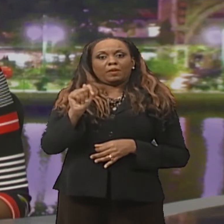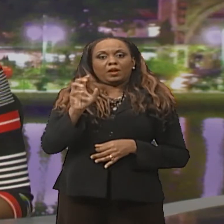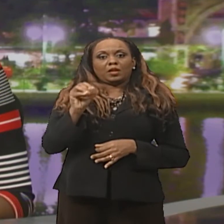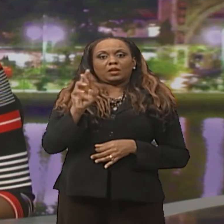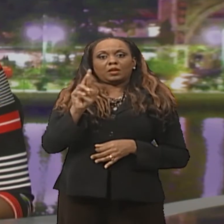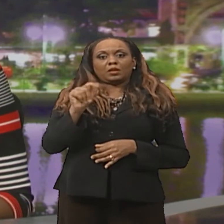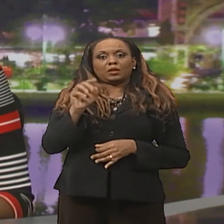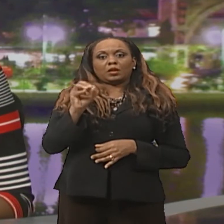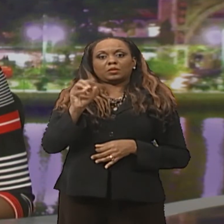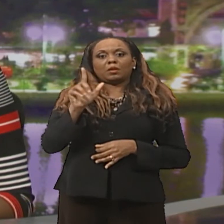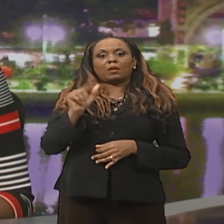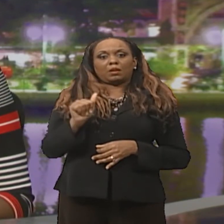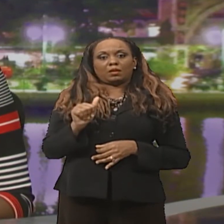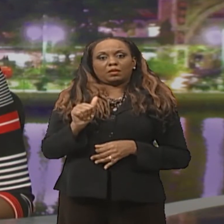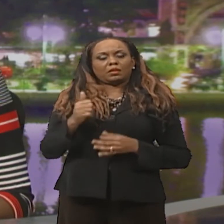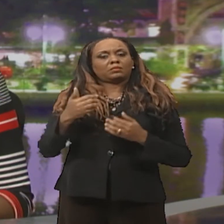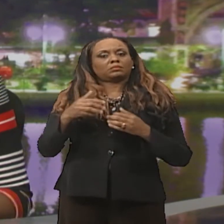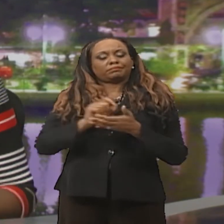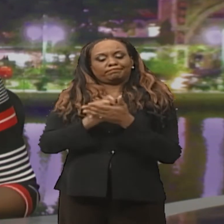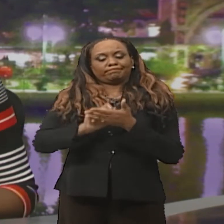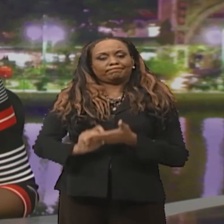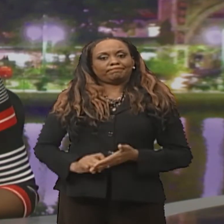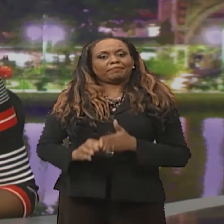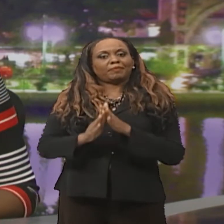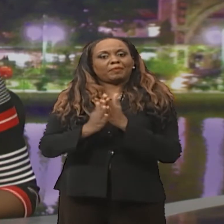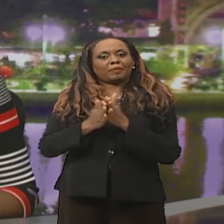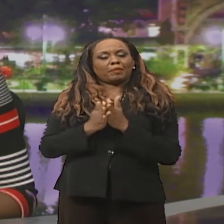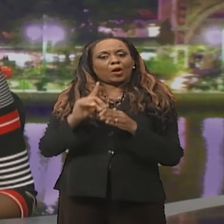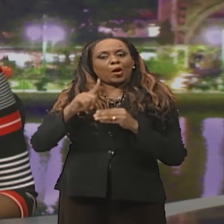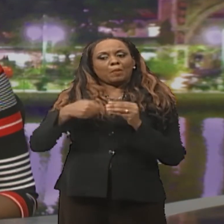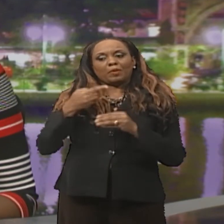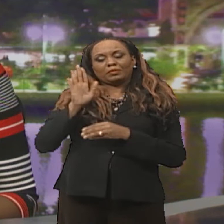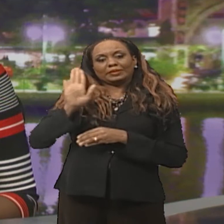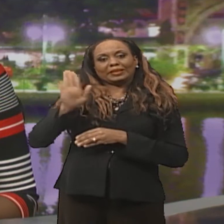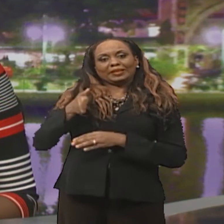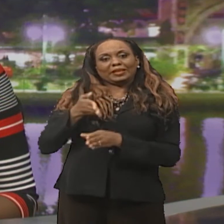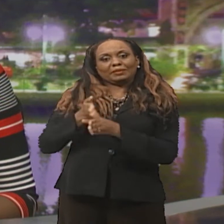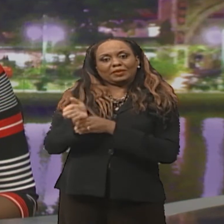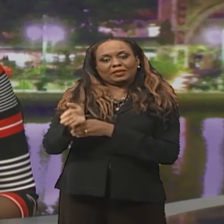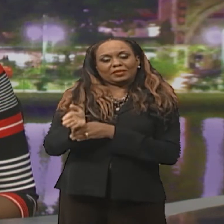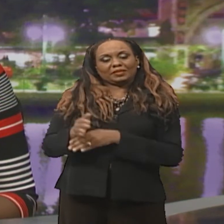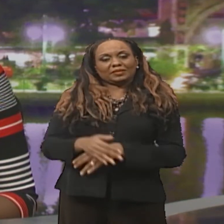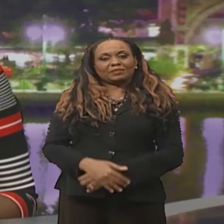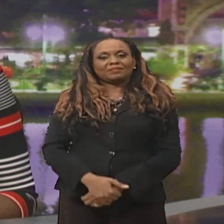Tortola, has also launched a book of memoirs detailing his career.